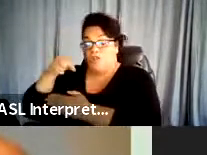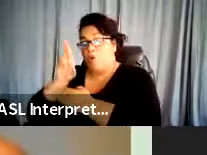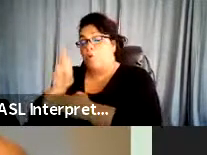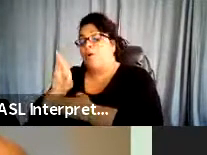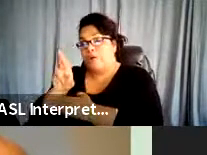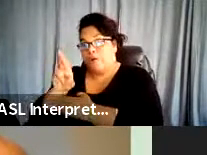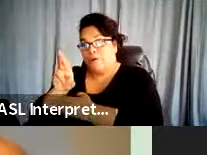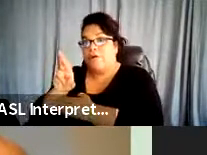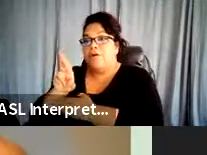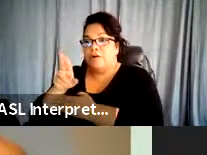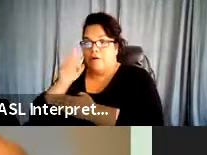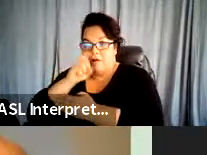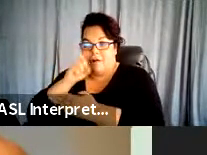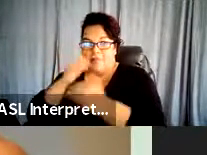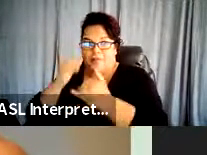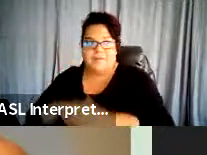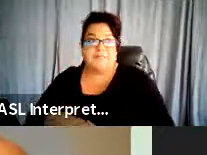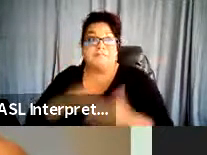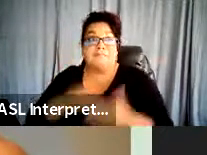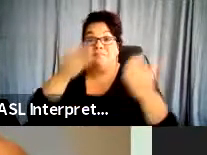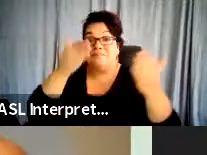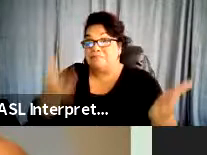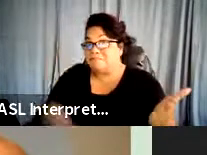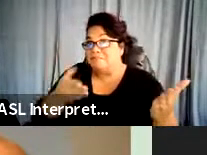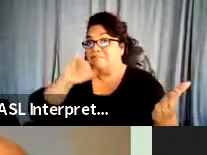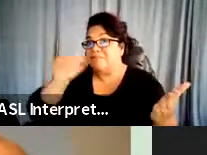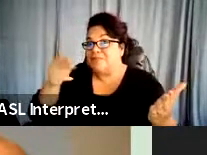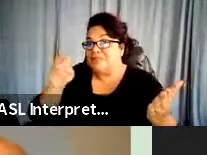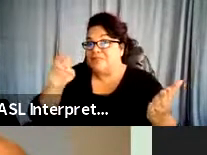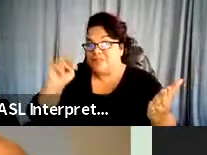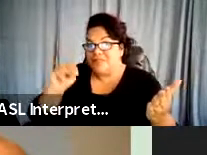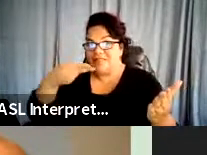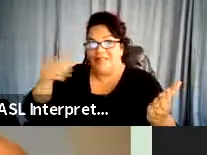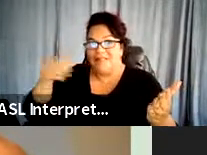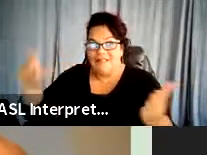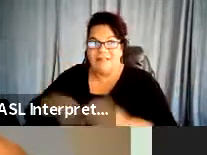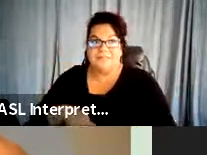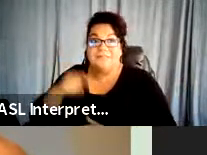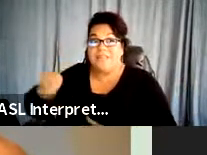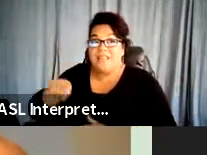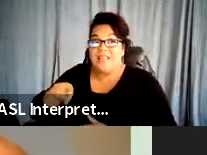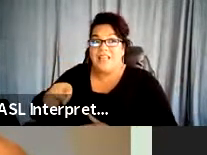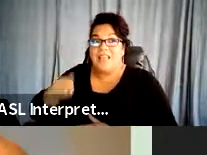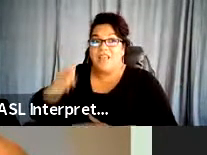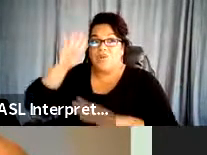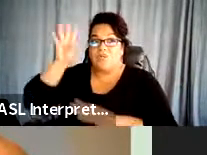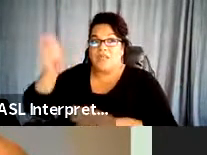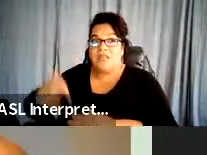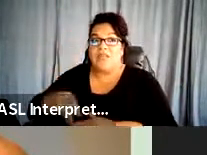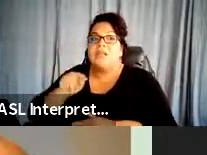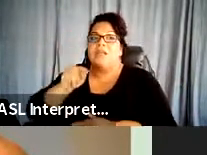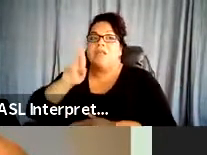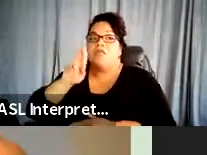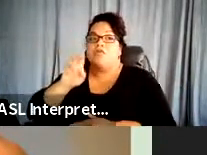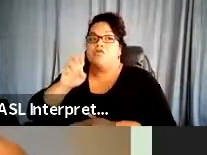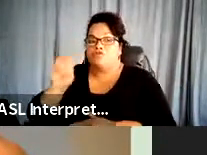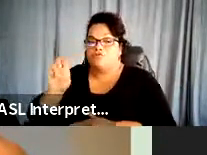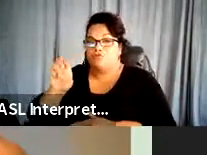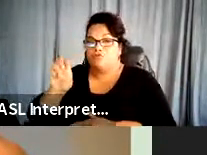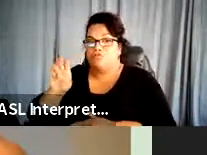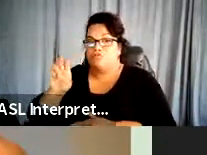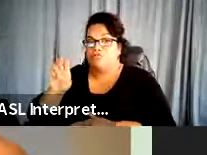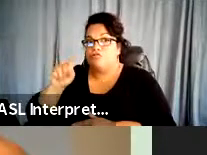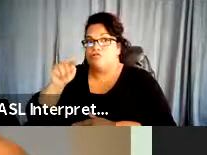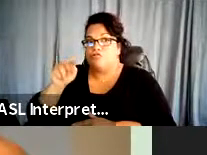This is Justin. Justin Hall is the creator of Two Travel. I need to move this. I assume it's